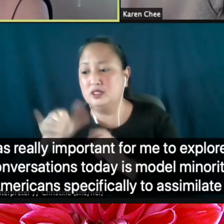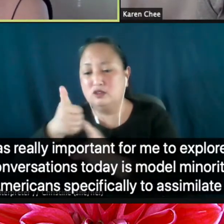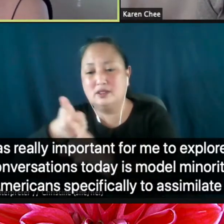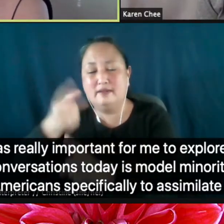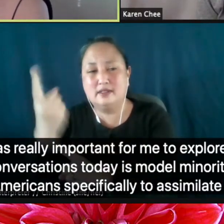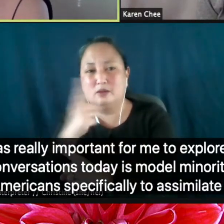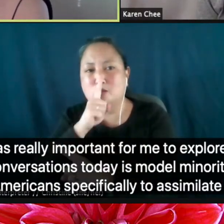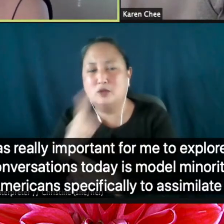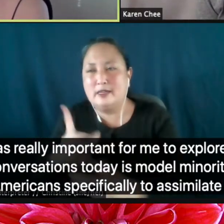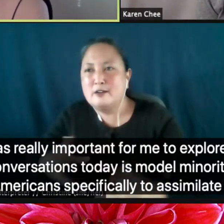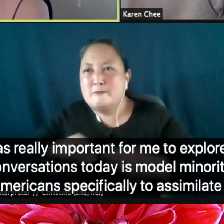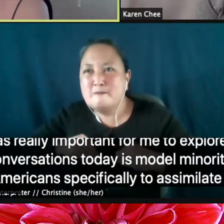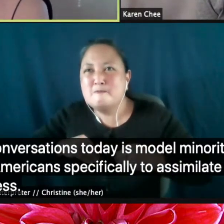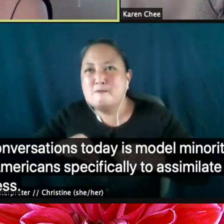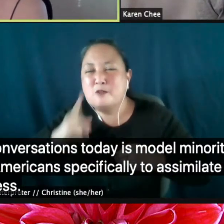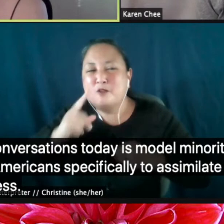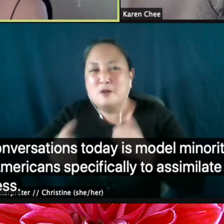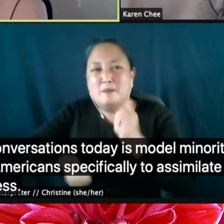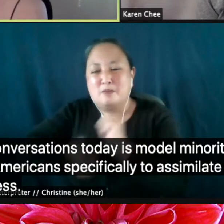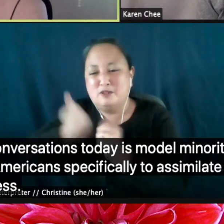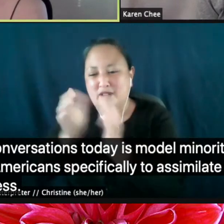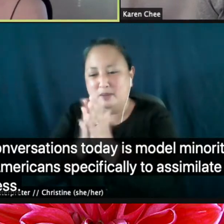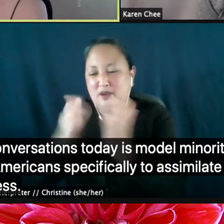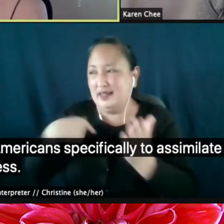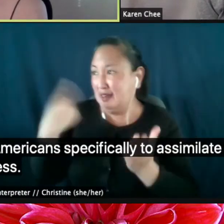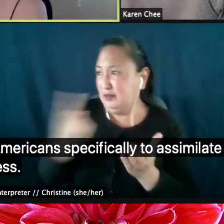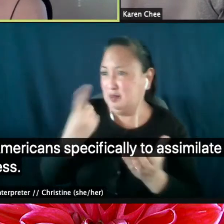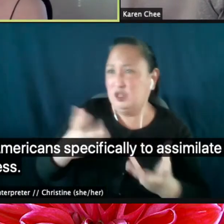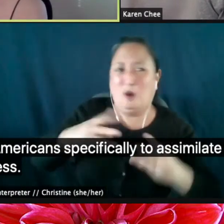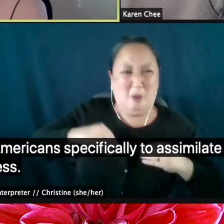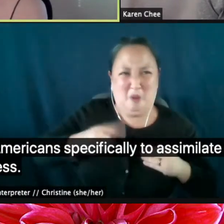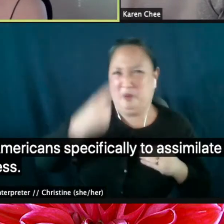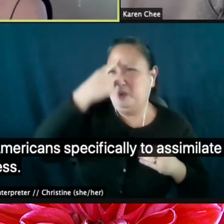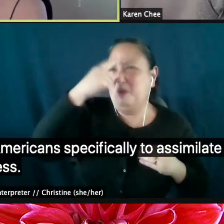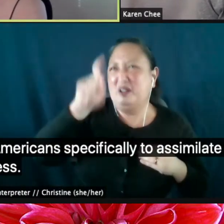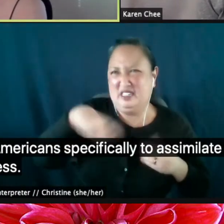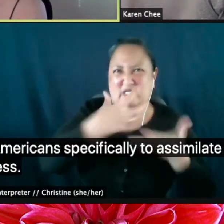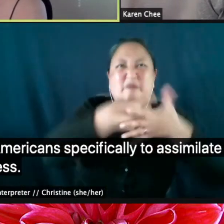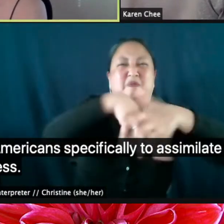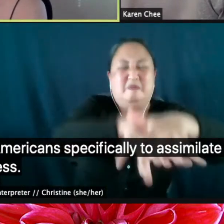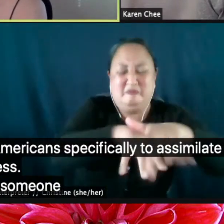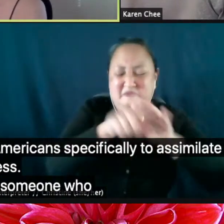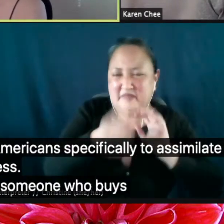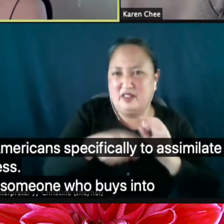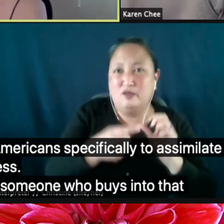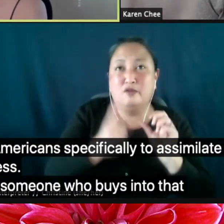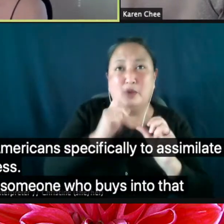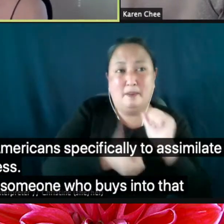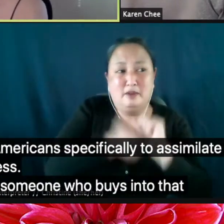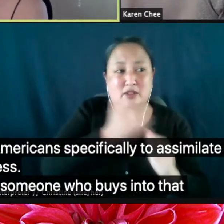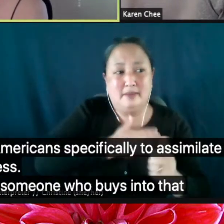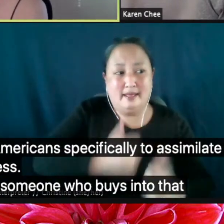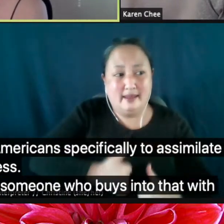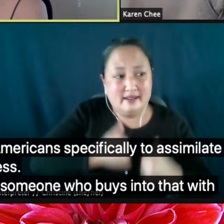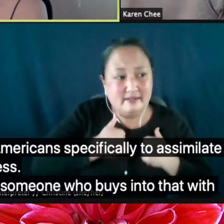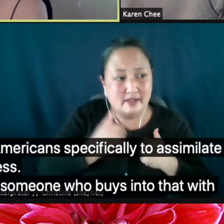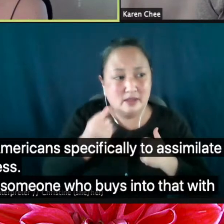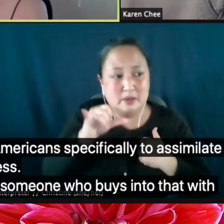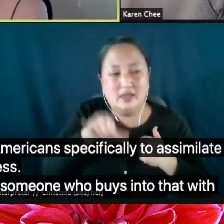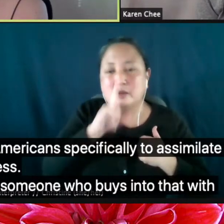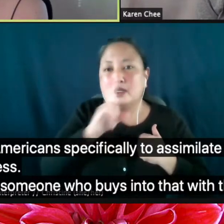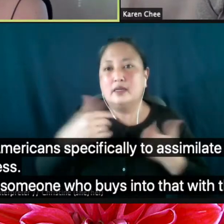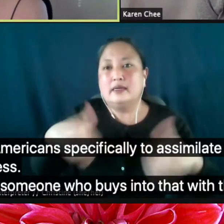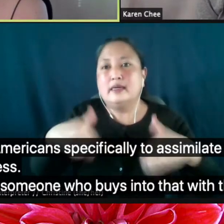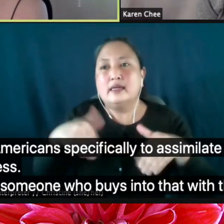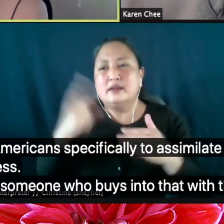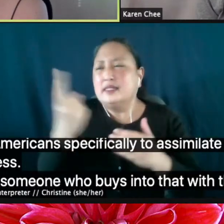really buys into that for a lot of the book, and I was someone who bought into that for like a good chunk of my life. And so it's